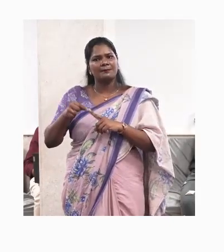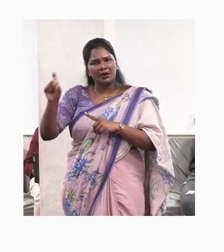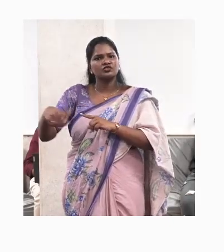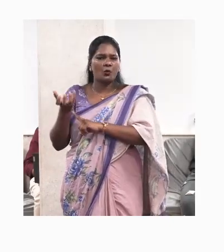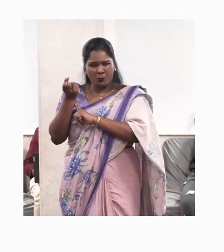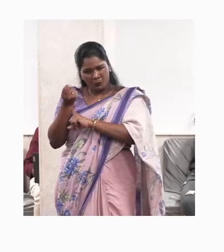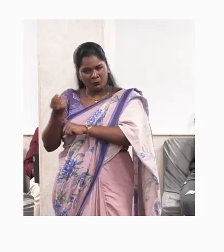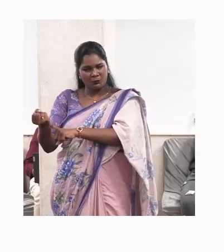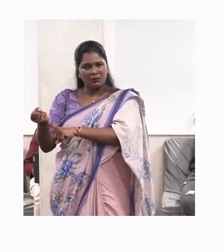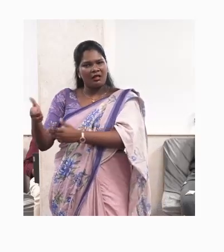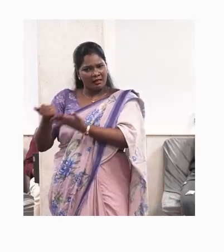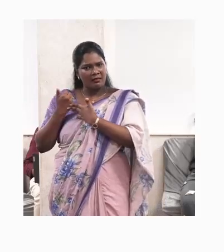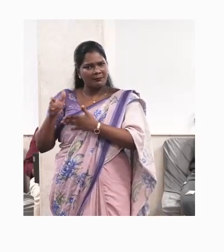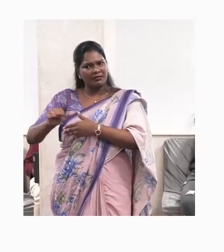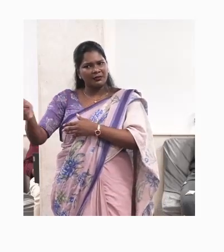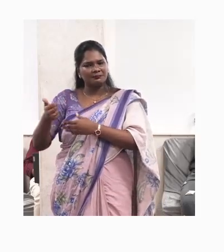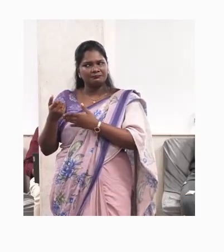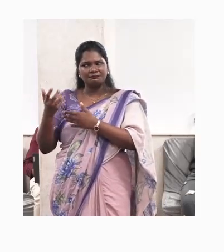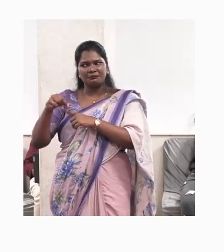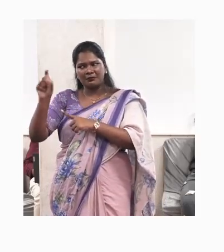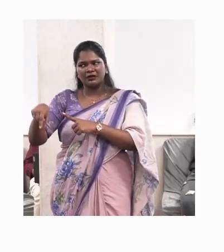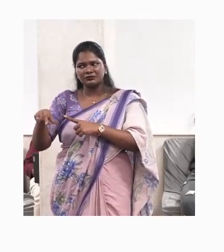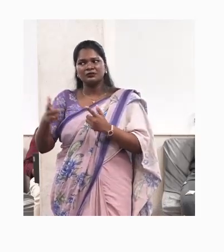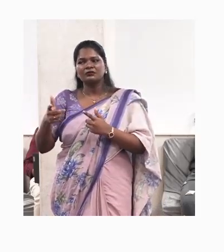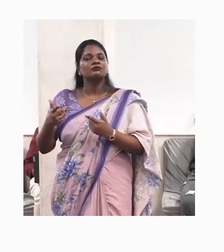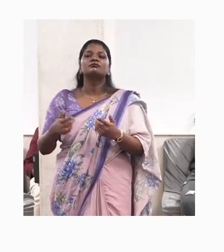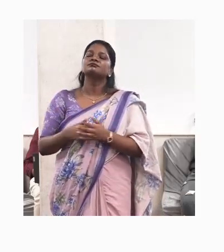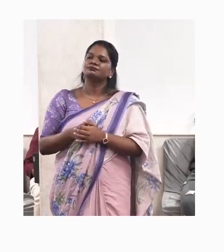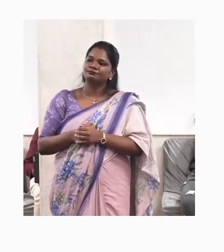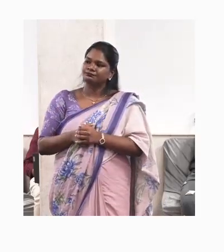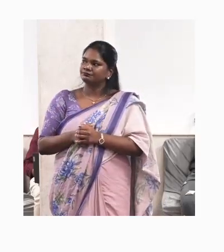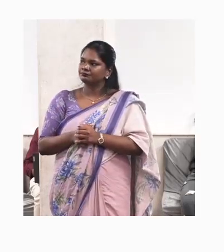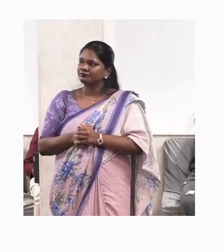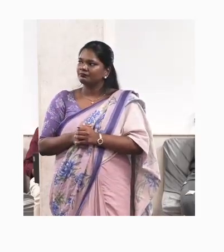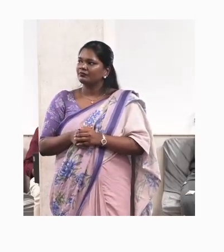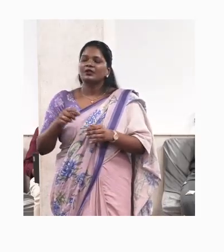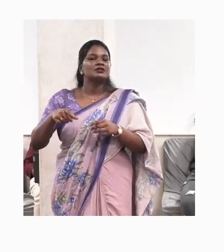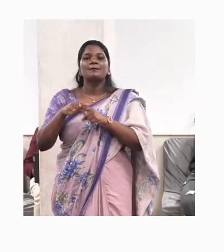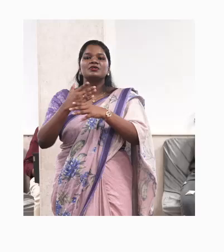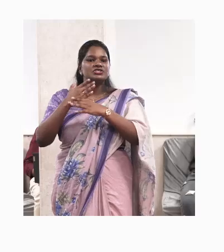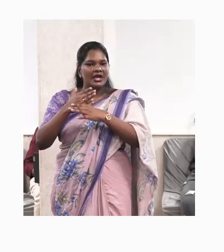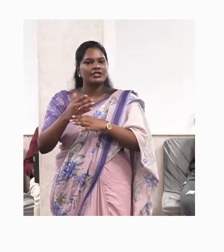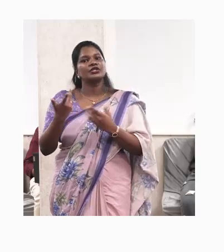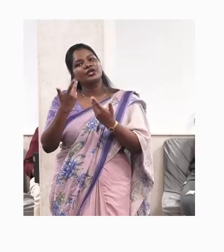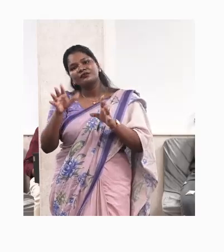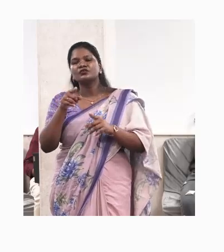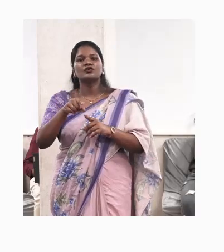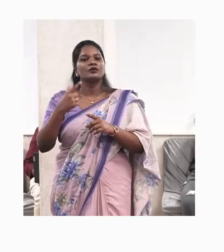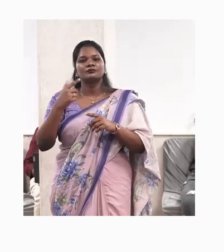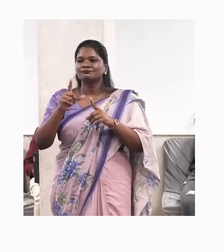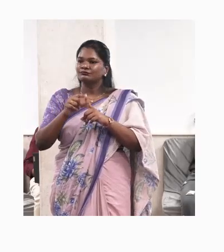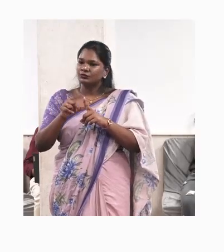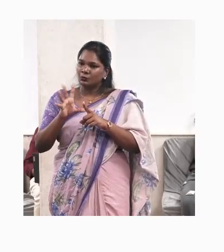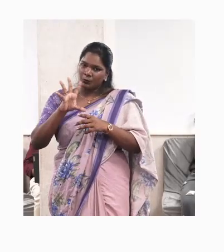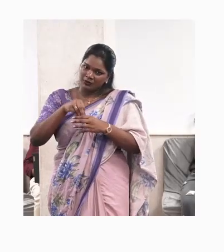it? Will it help that other person? So you have to be present to that. Indiscreetly sharing even though it might resonate with